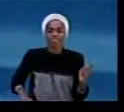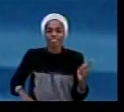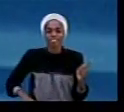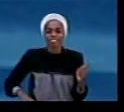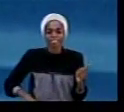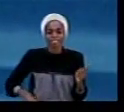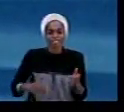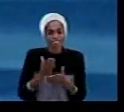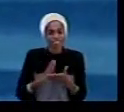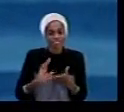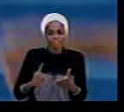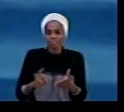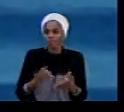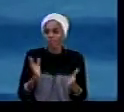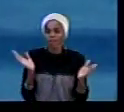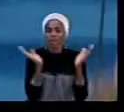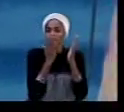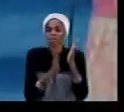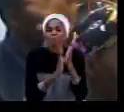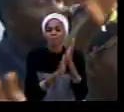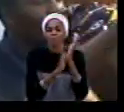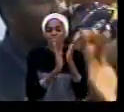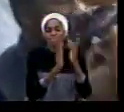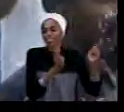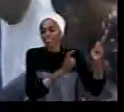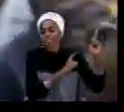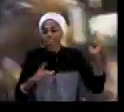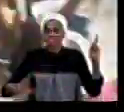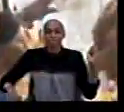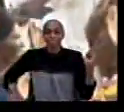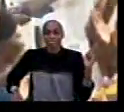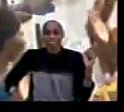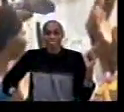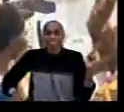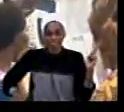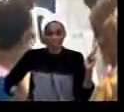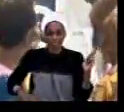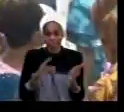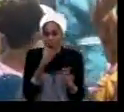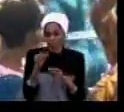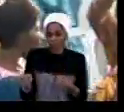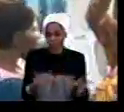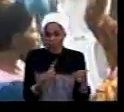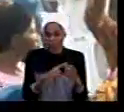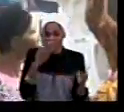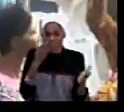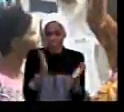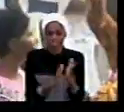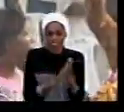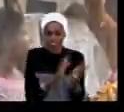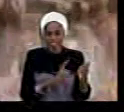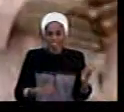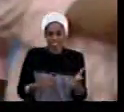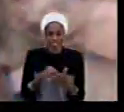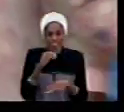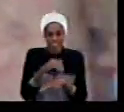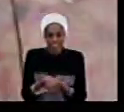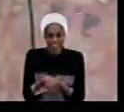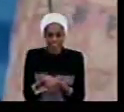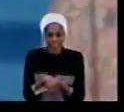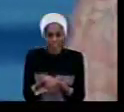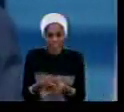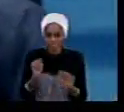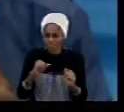Somebody praise the Lord. Hallelujah. Are you ready to praise the Lord this evening? I can hear